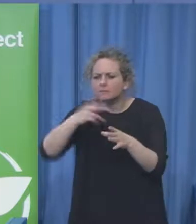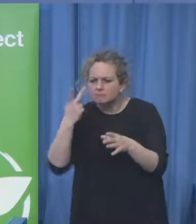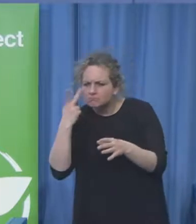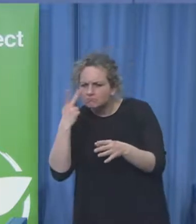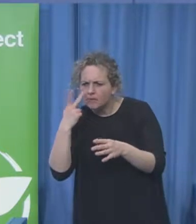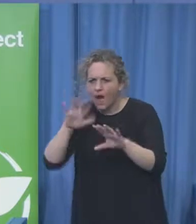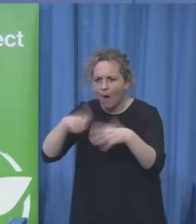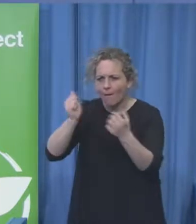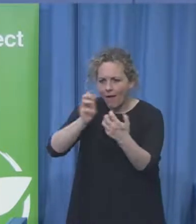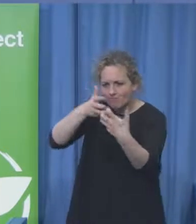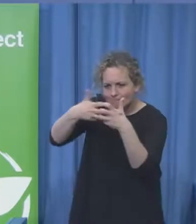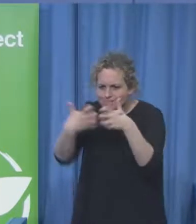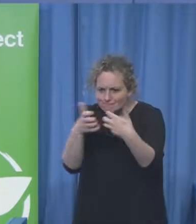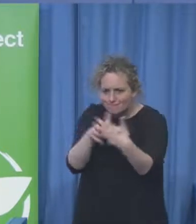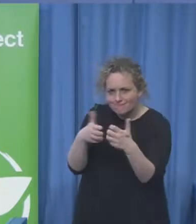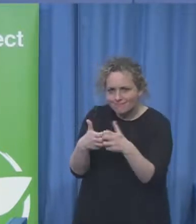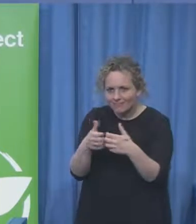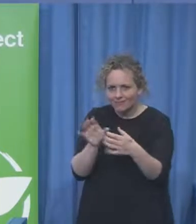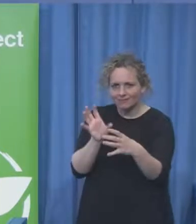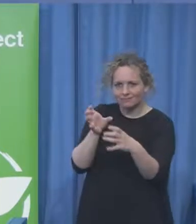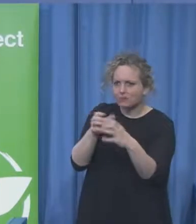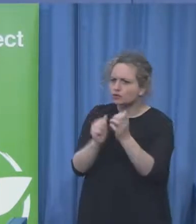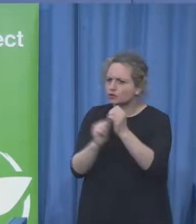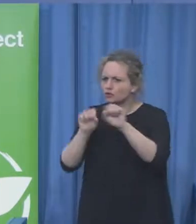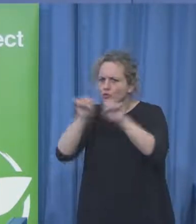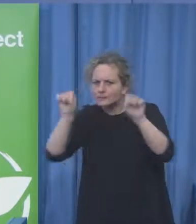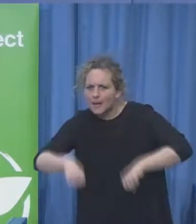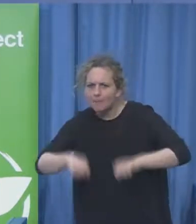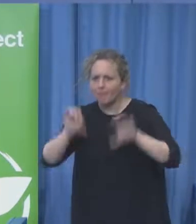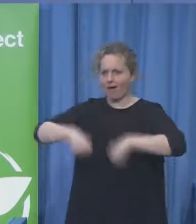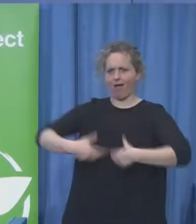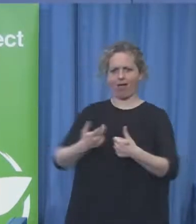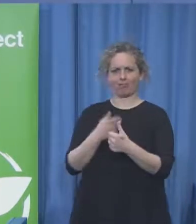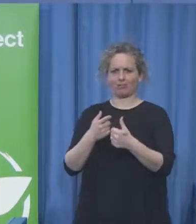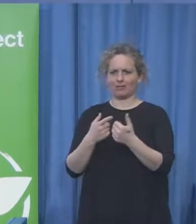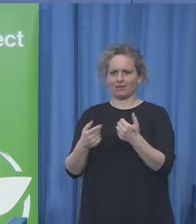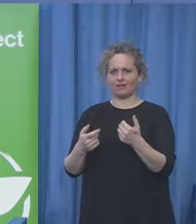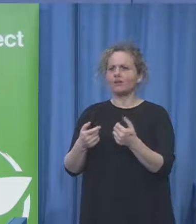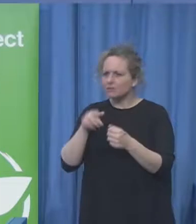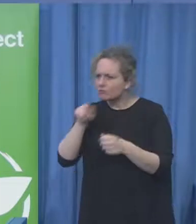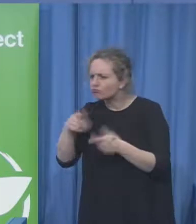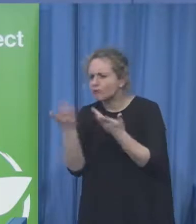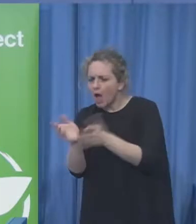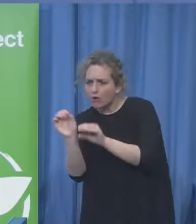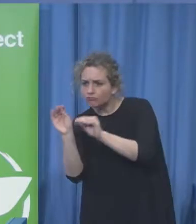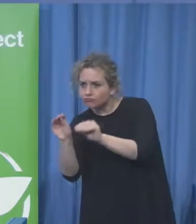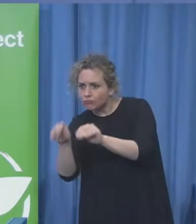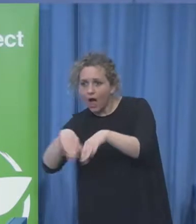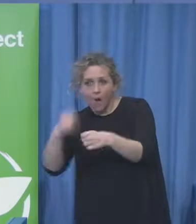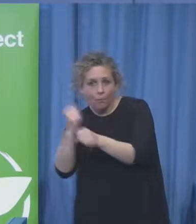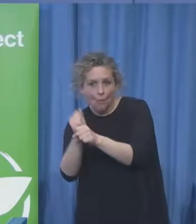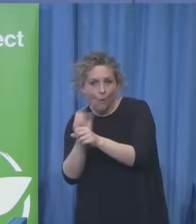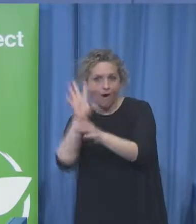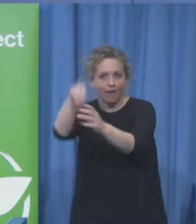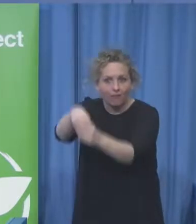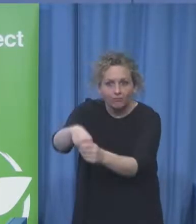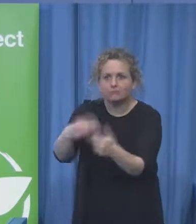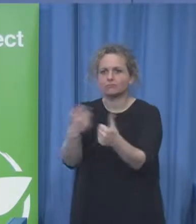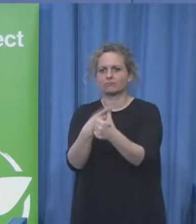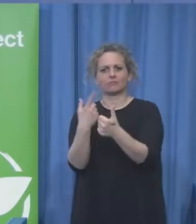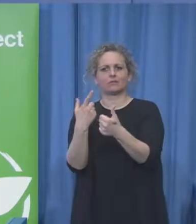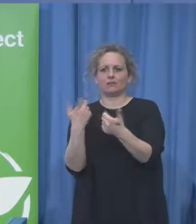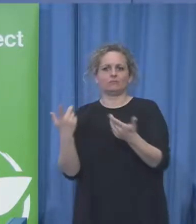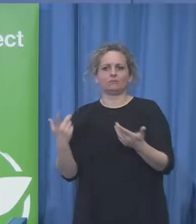systems, vocational training, and lifelong learning. We also listen about the imperative of making mainstream services accessible. I'm